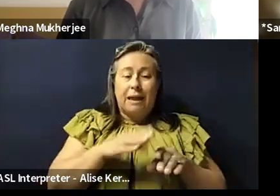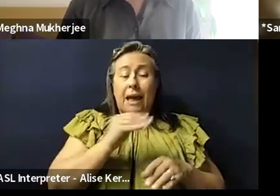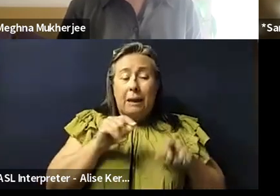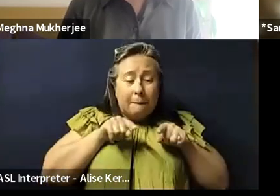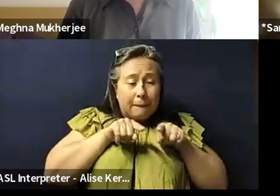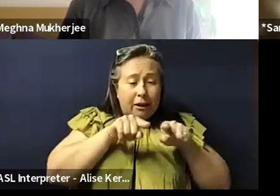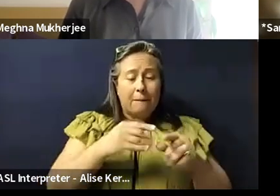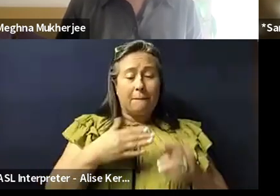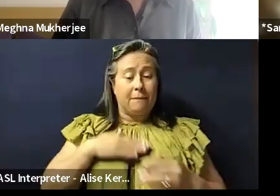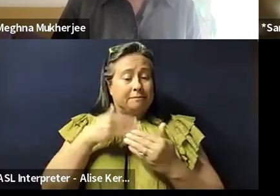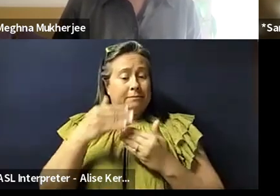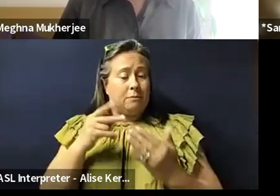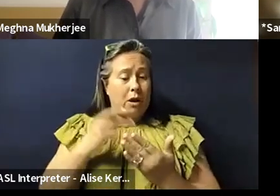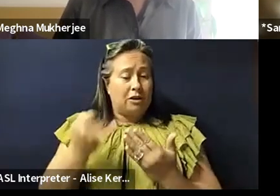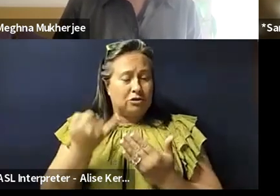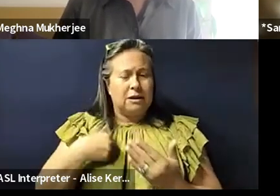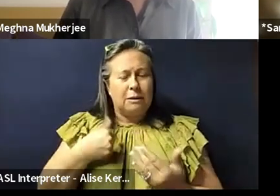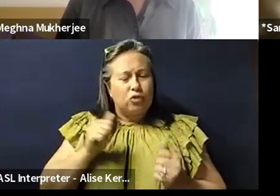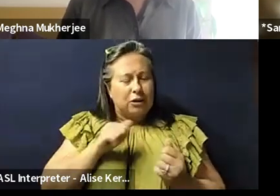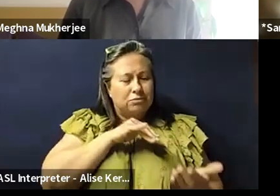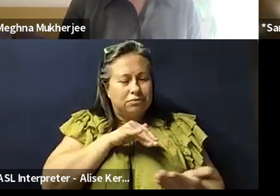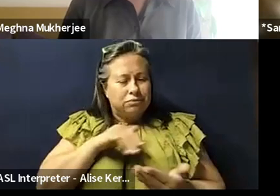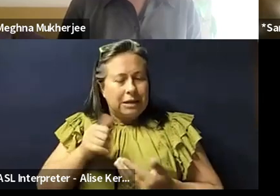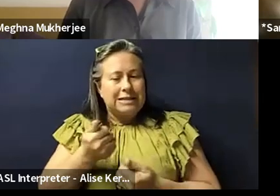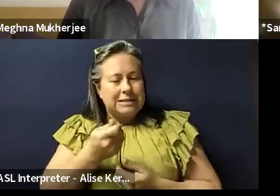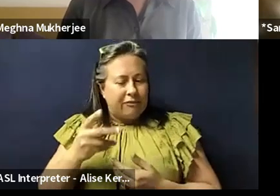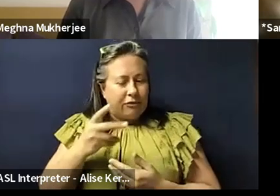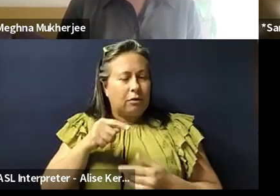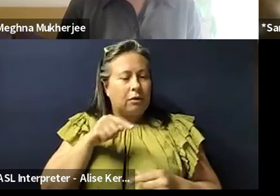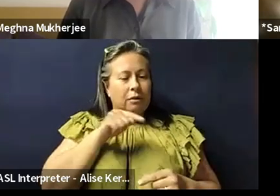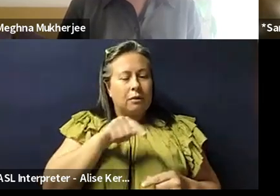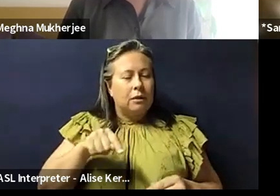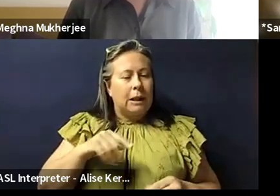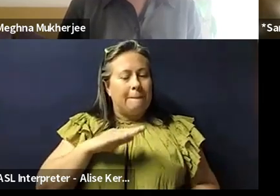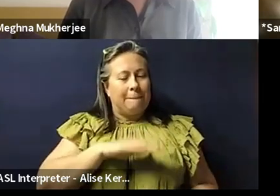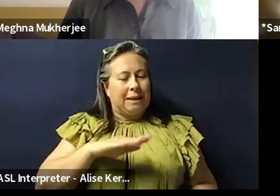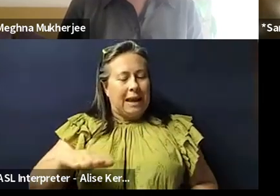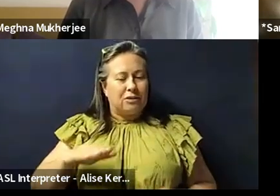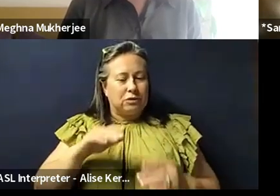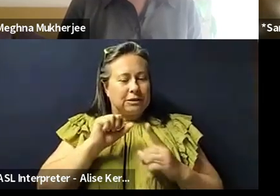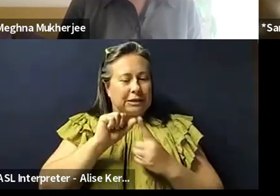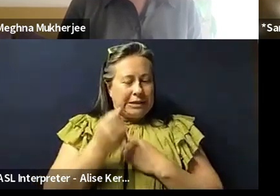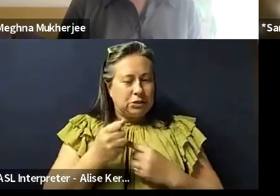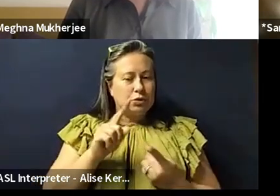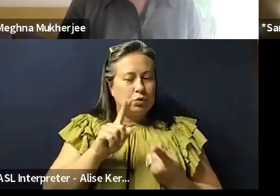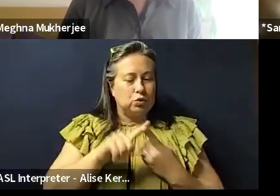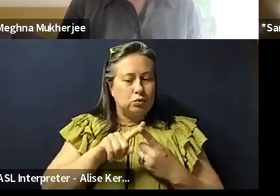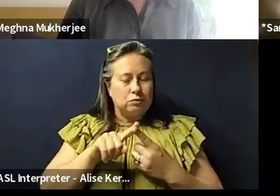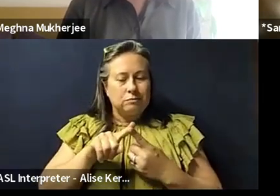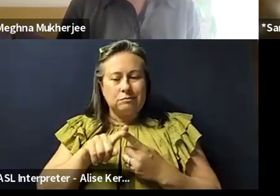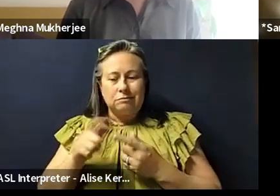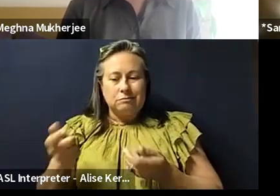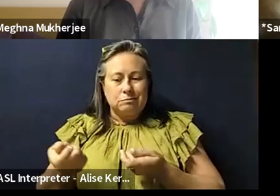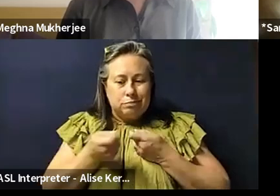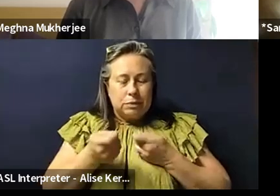my next project, I'm trying to study like a number of these evolving pediatric conditions to draw attention to those parallels